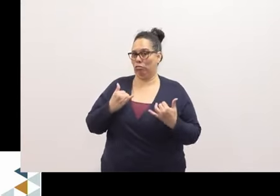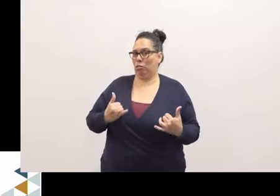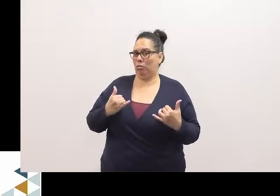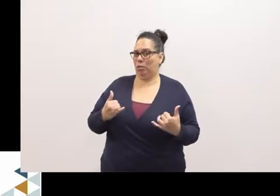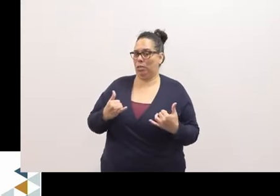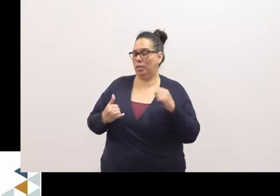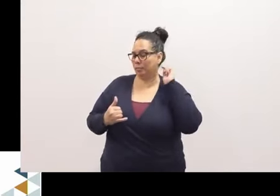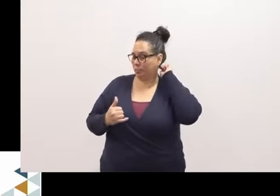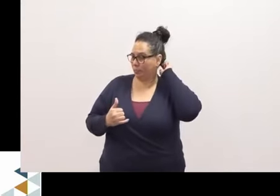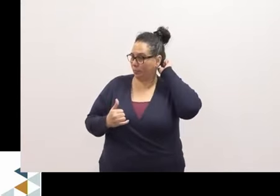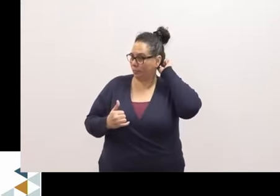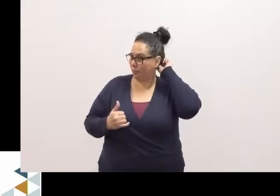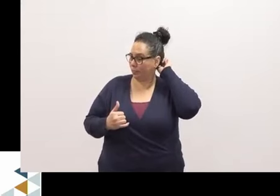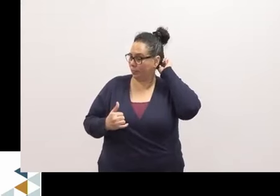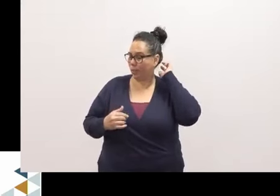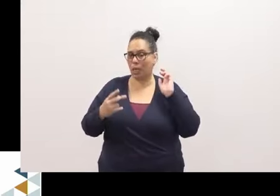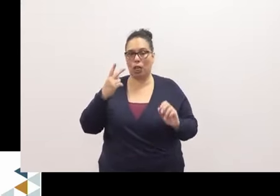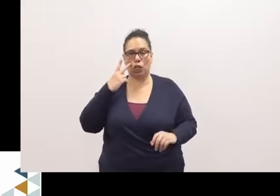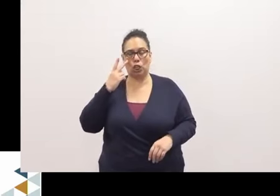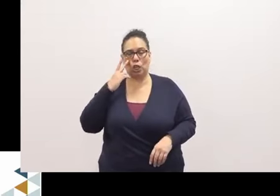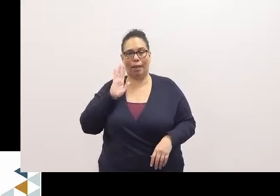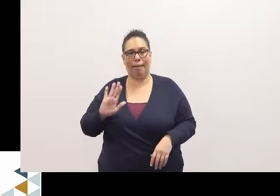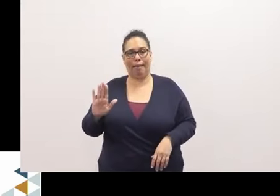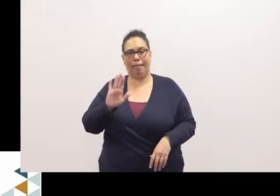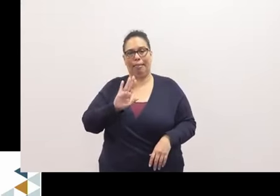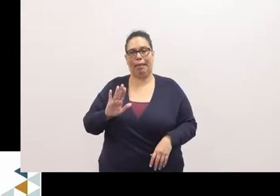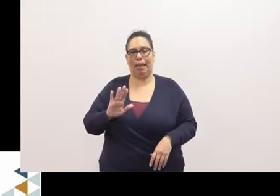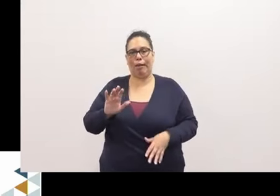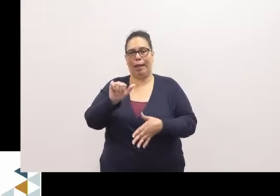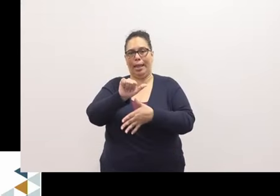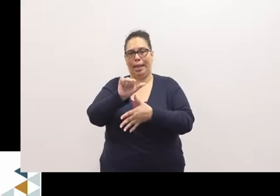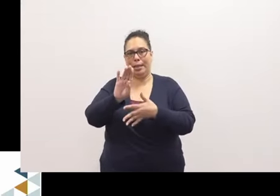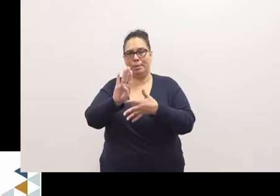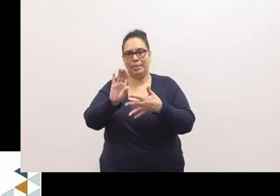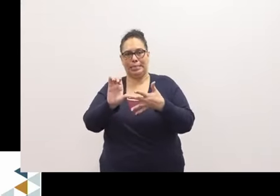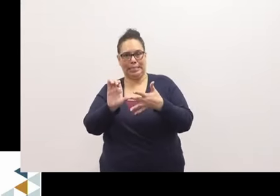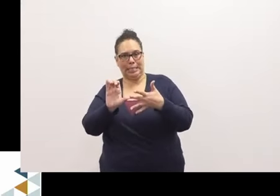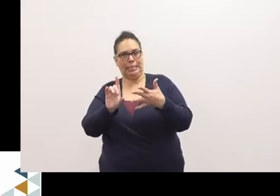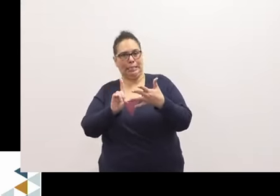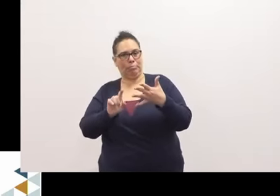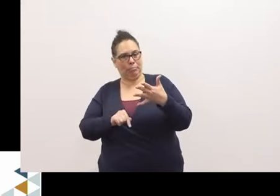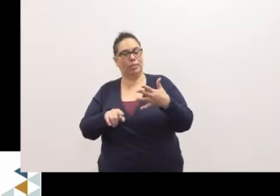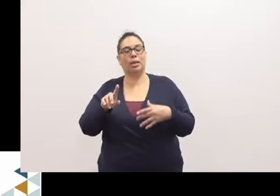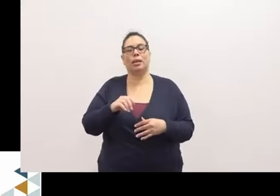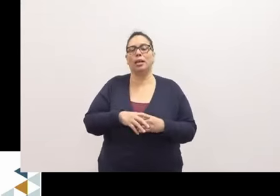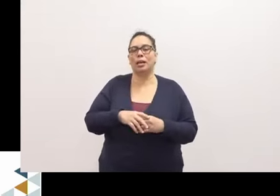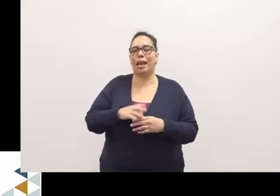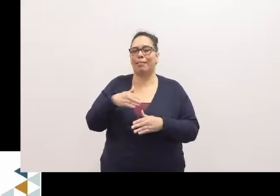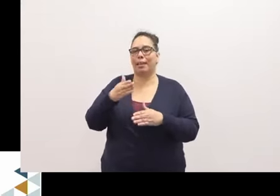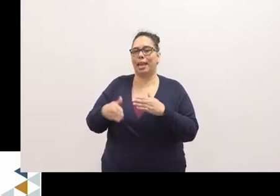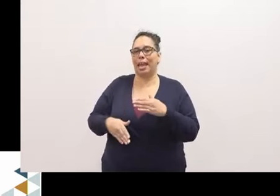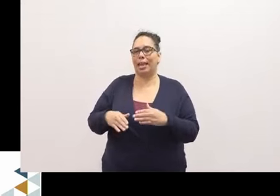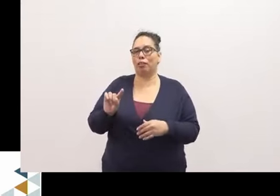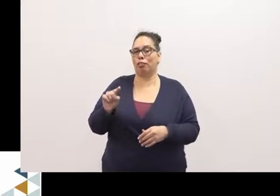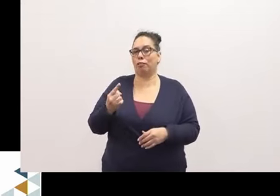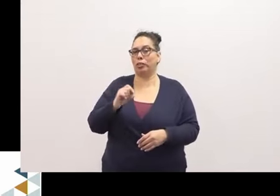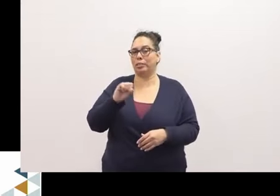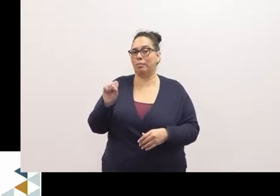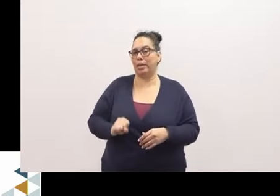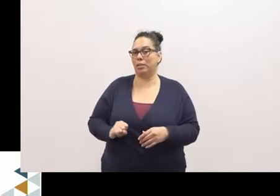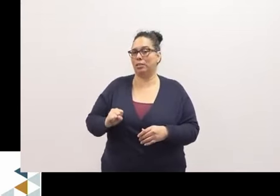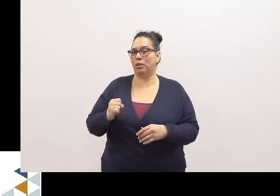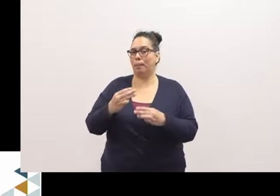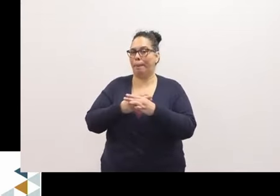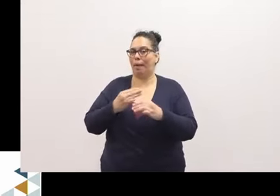at their ABC rate at the end of semester one for Math 6 Accelerated. So when we look at the